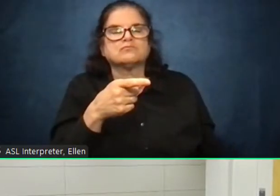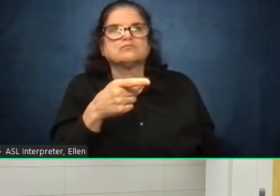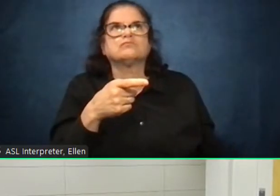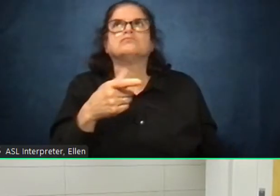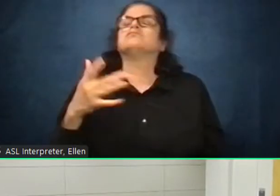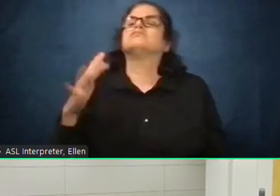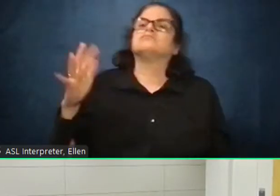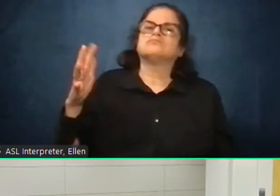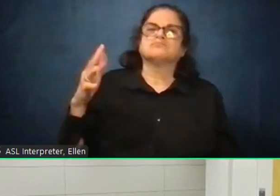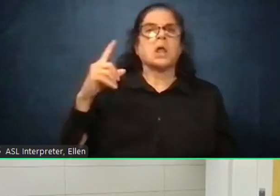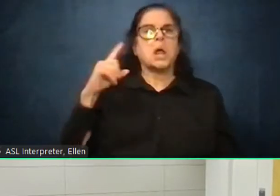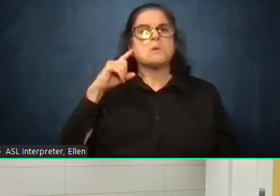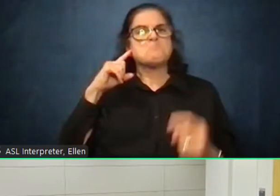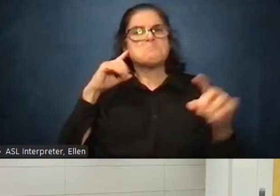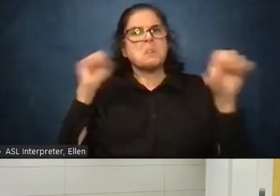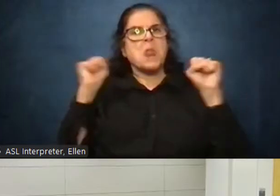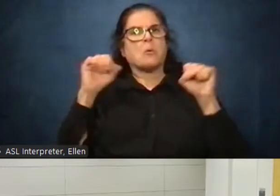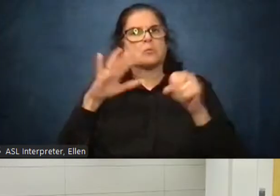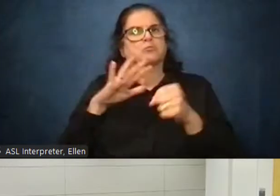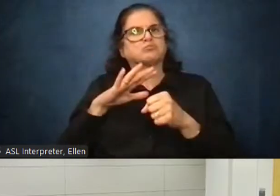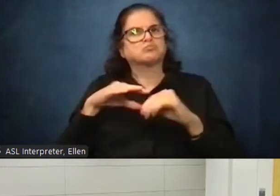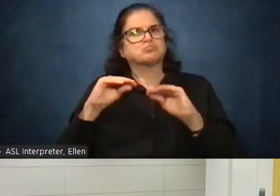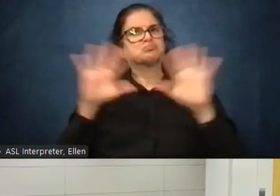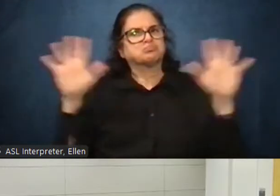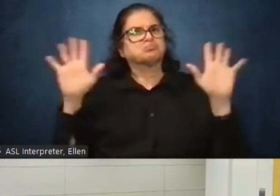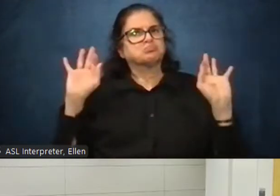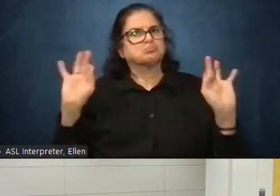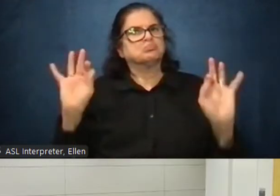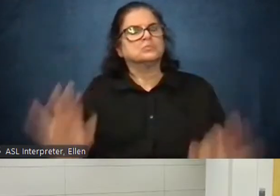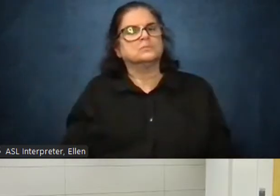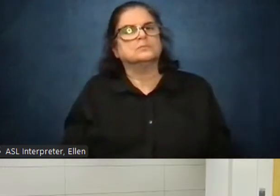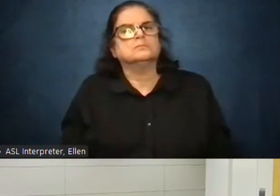I would say they're loud enough. Okay.